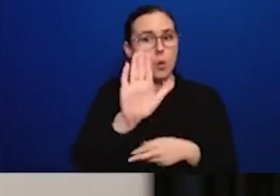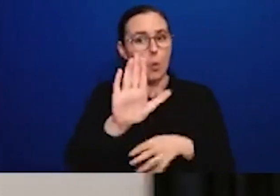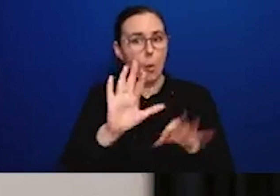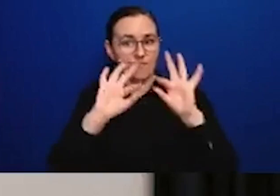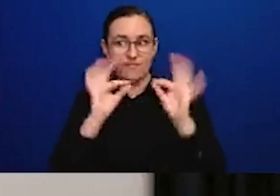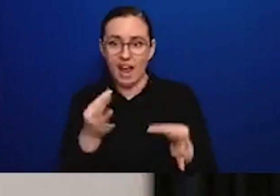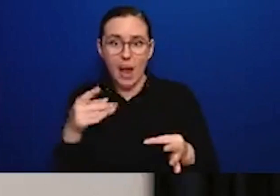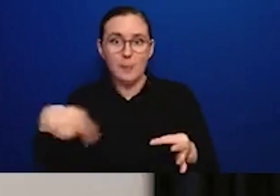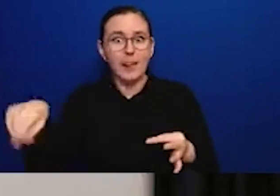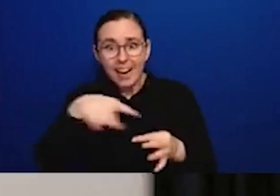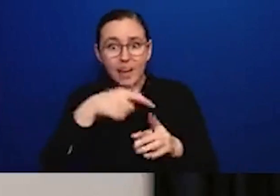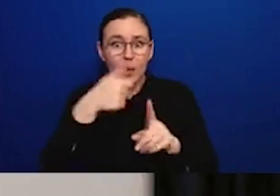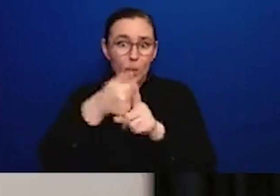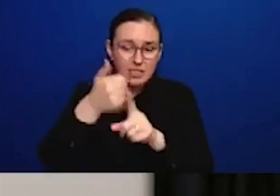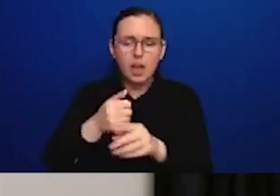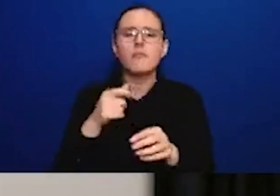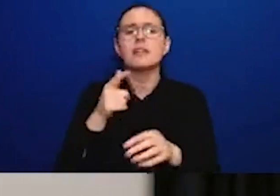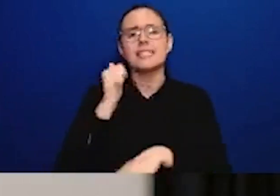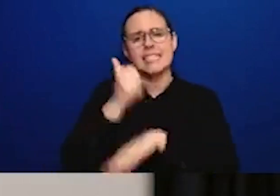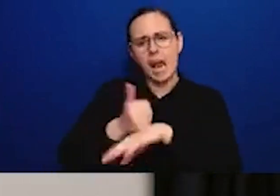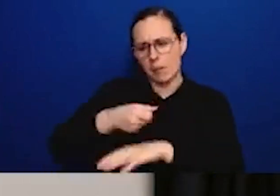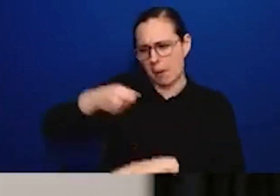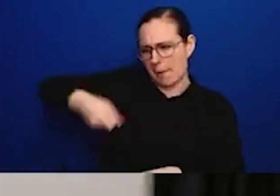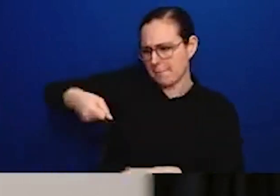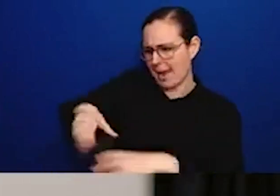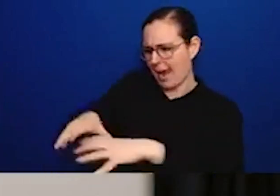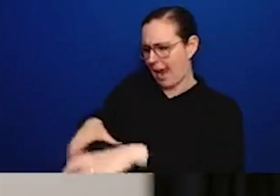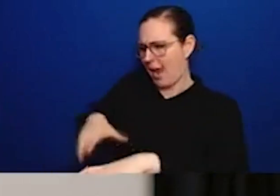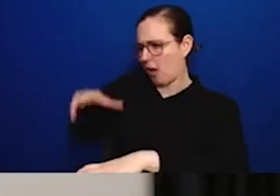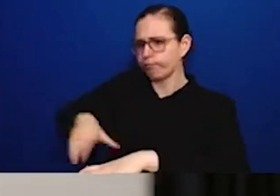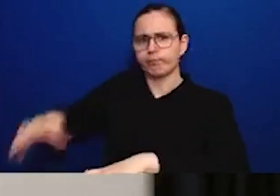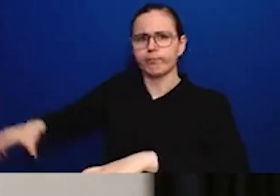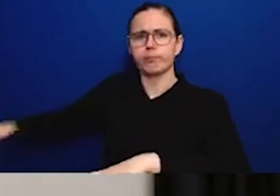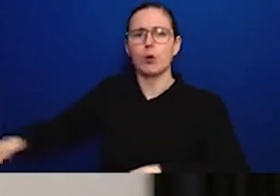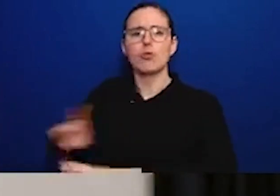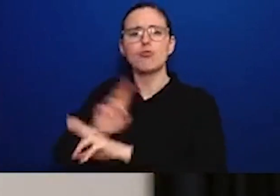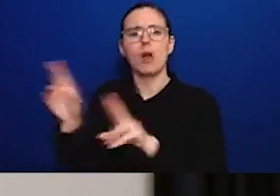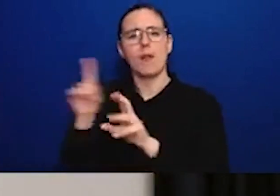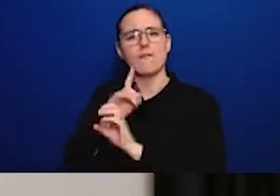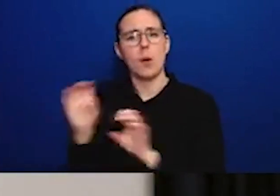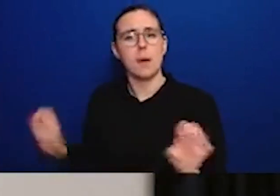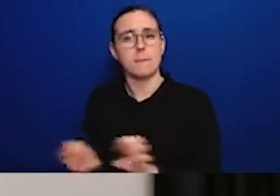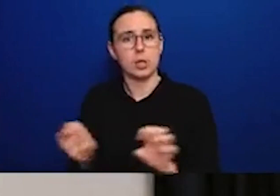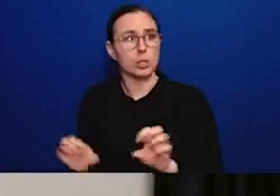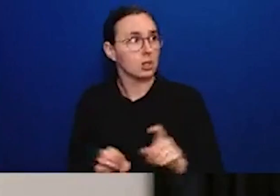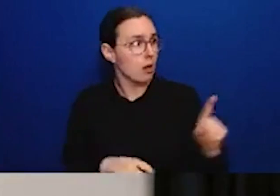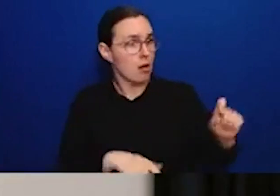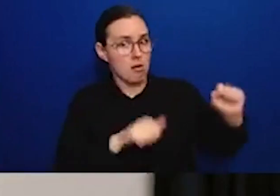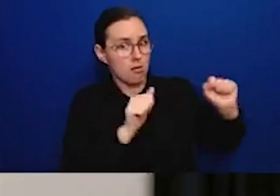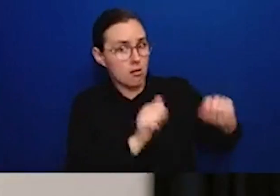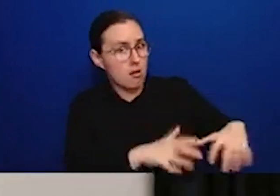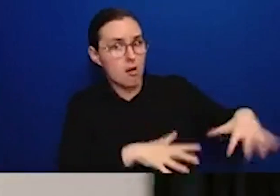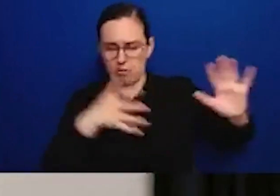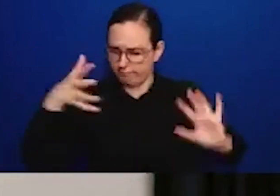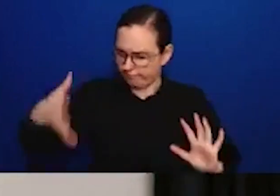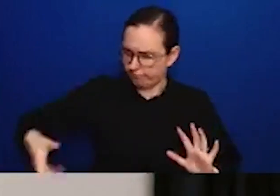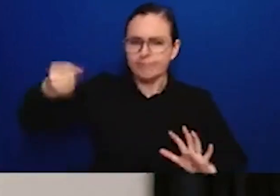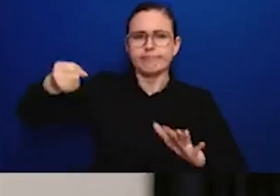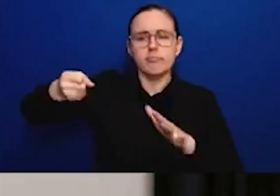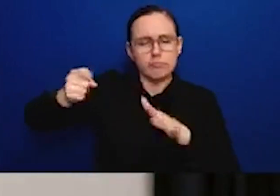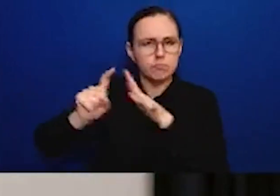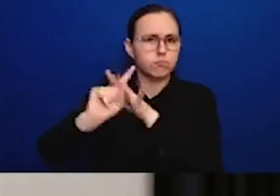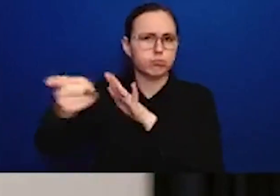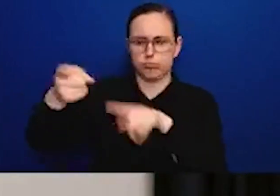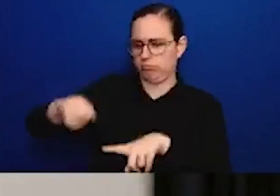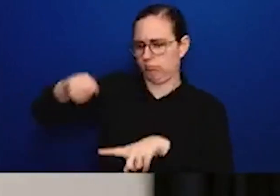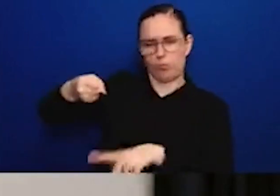equipment and other objects to higher ground where possible. Make sure to clear perimeter drains, eaves, troughs, and gutters. If you think you need